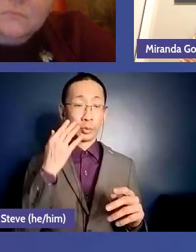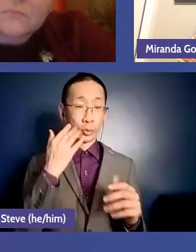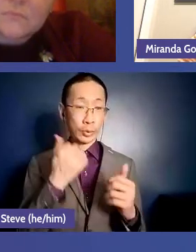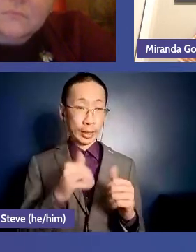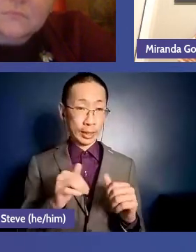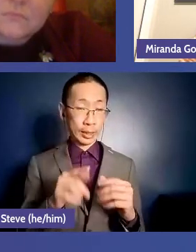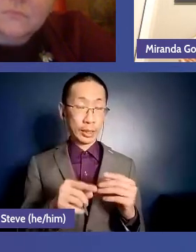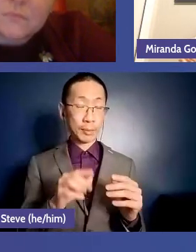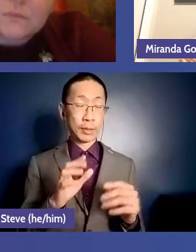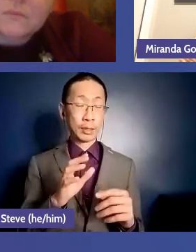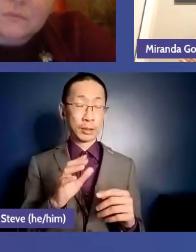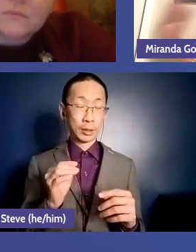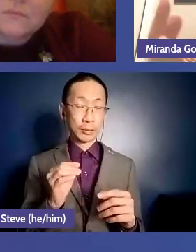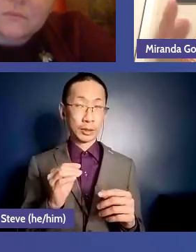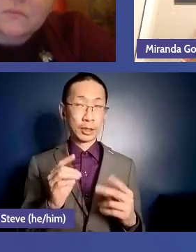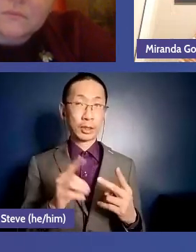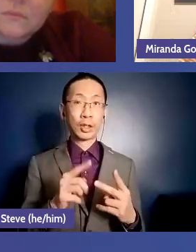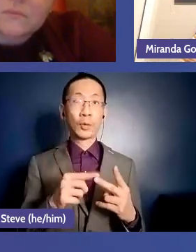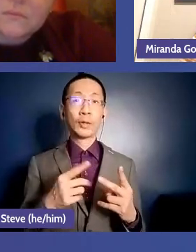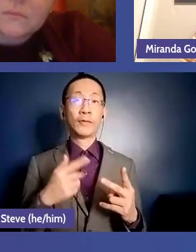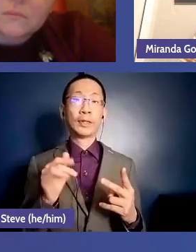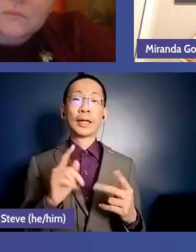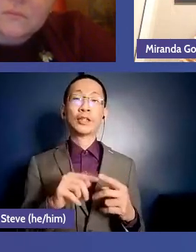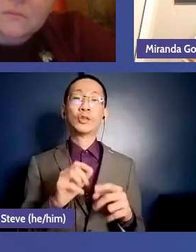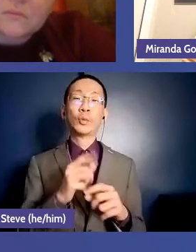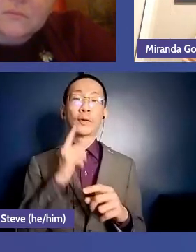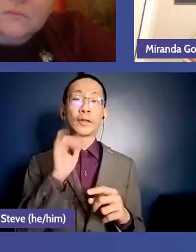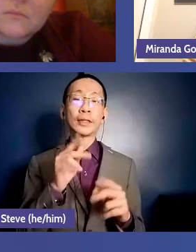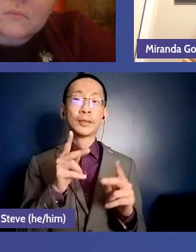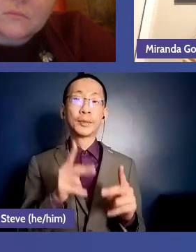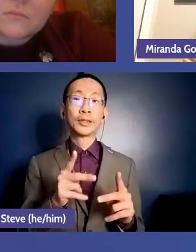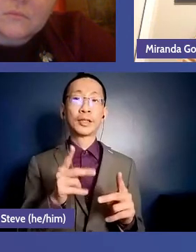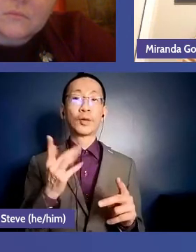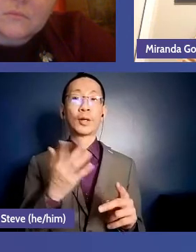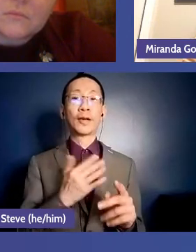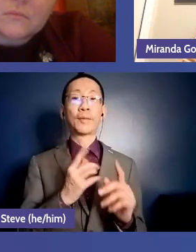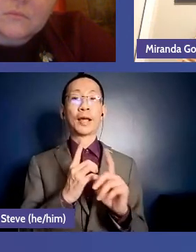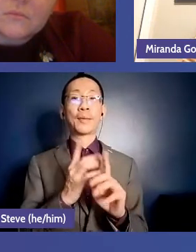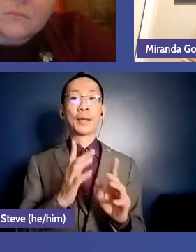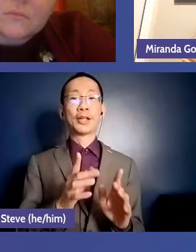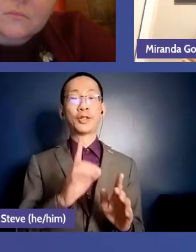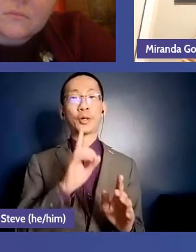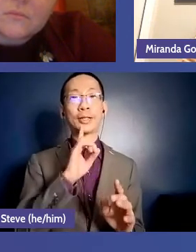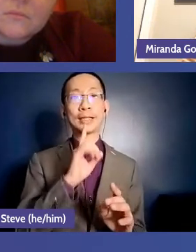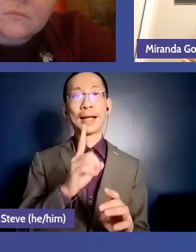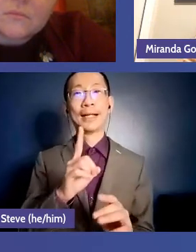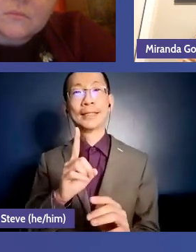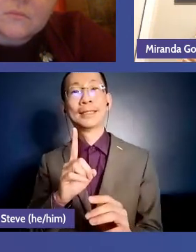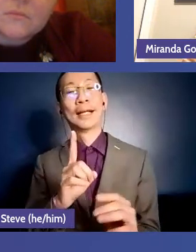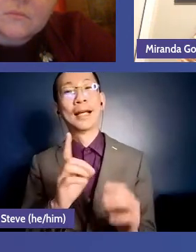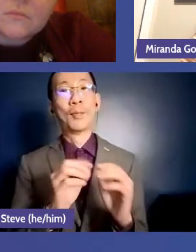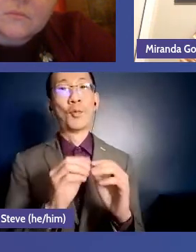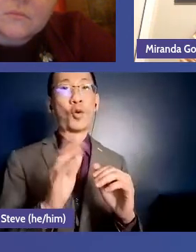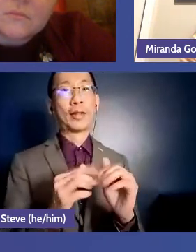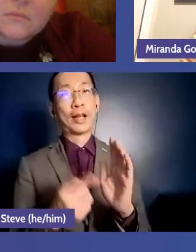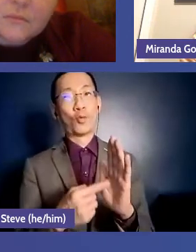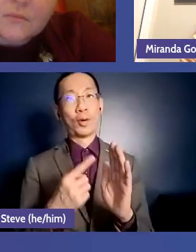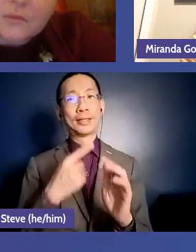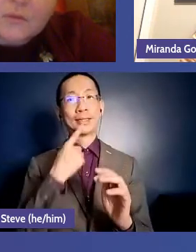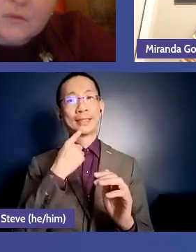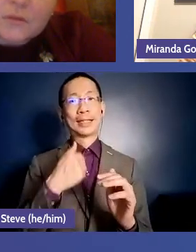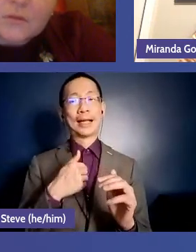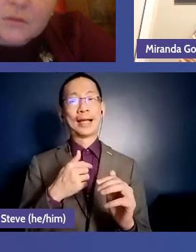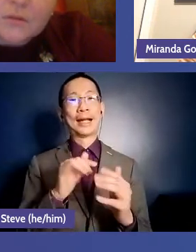company? What's it like to work for this person? One of my mentors has more than once said, I